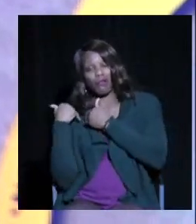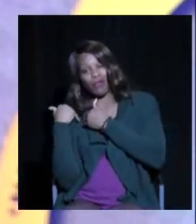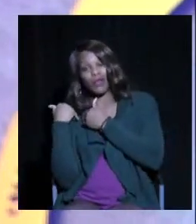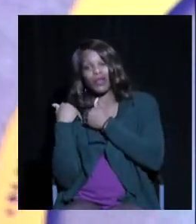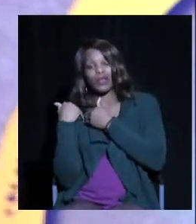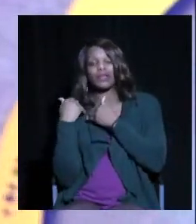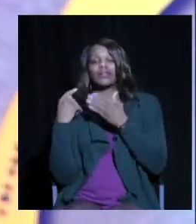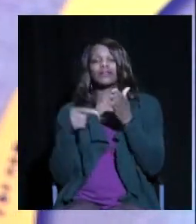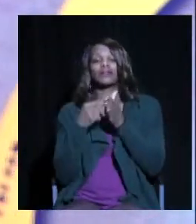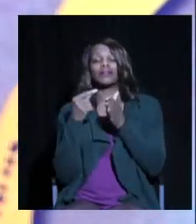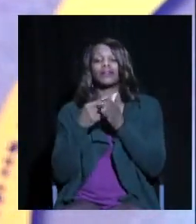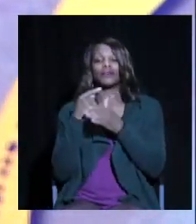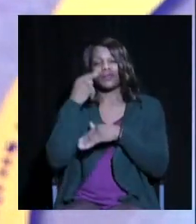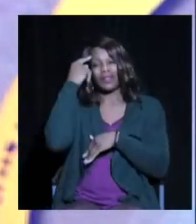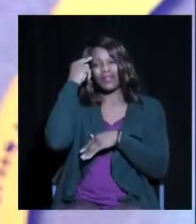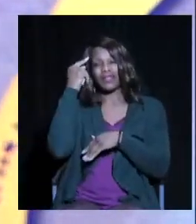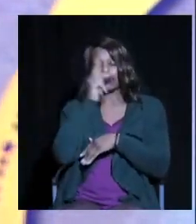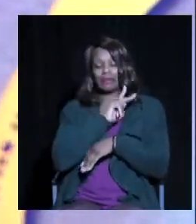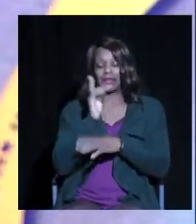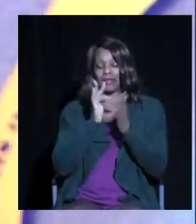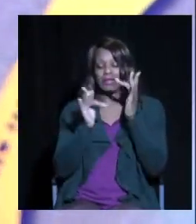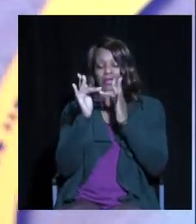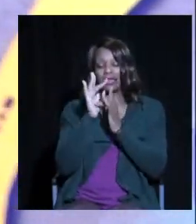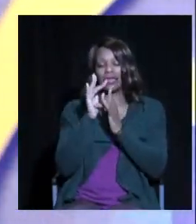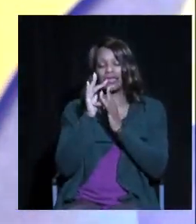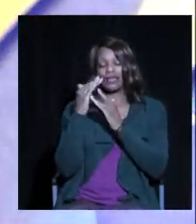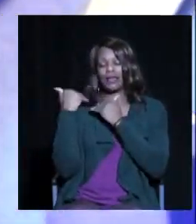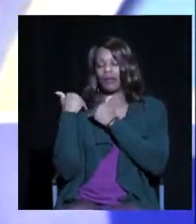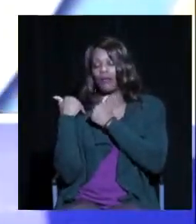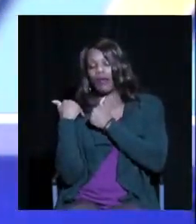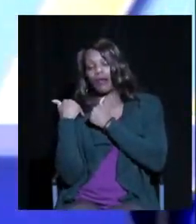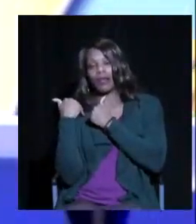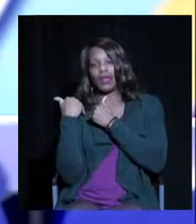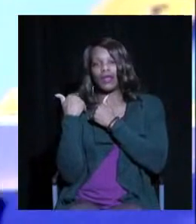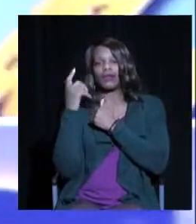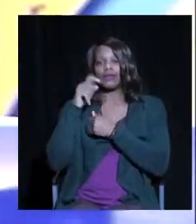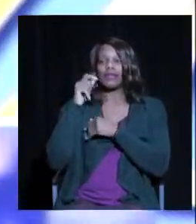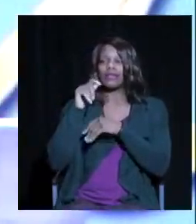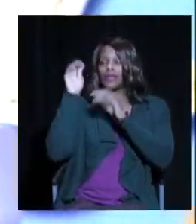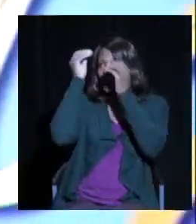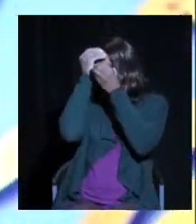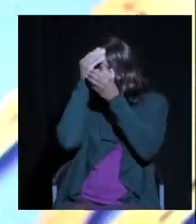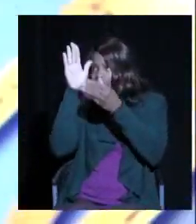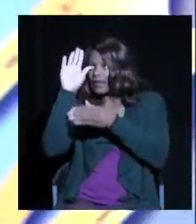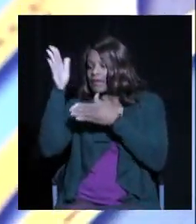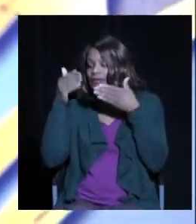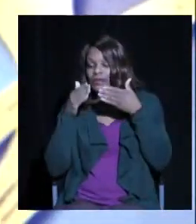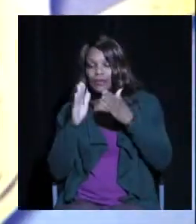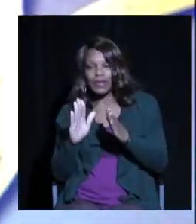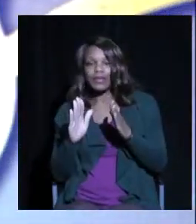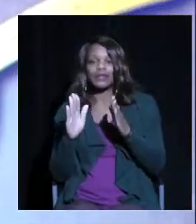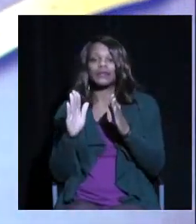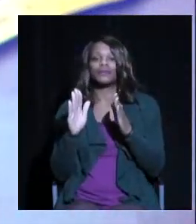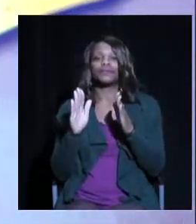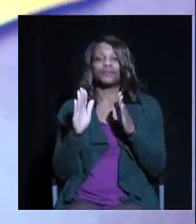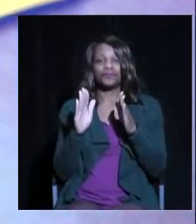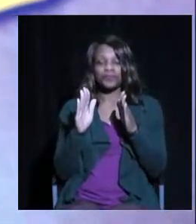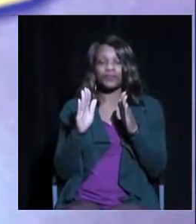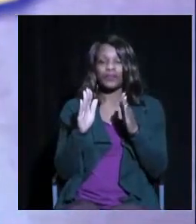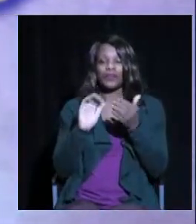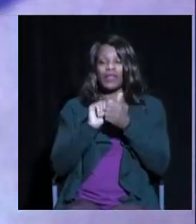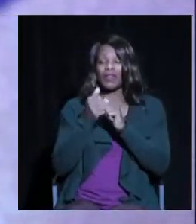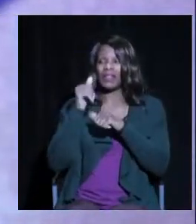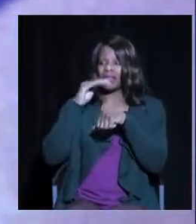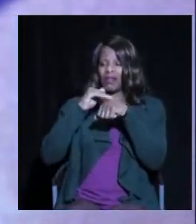he's a king who's just a burden to us, the way that he's always calling us to submit to his ways, the ways that he's always calling